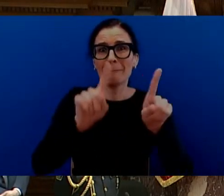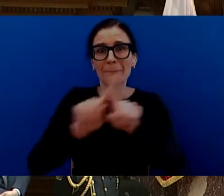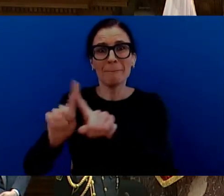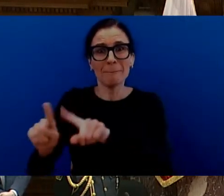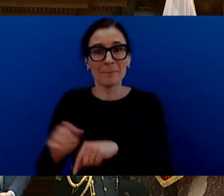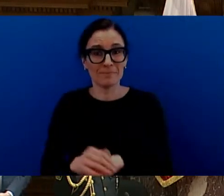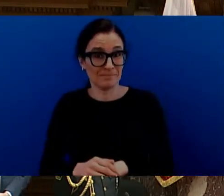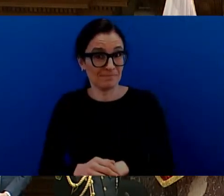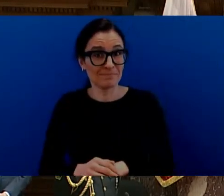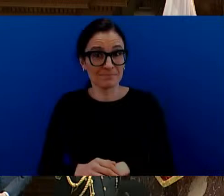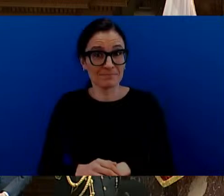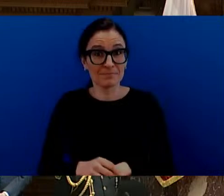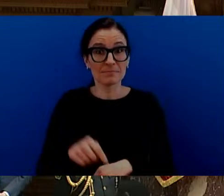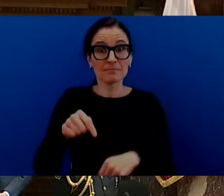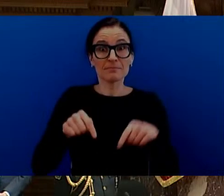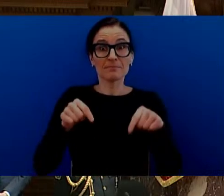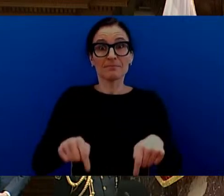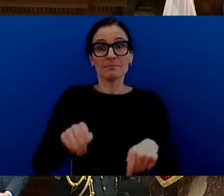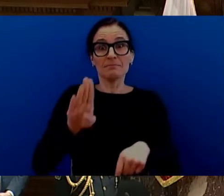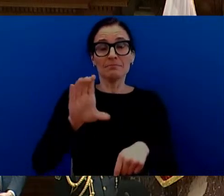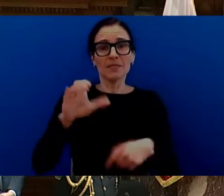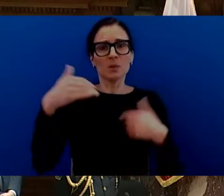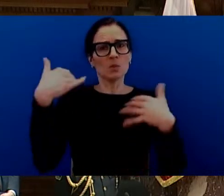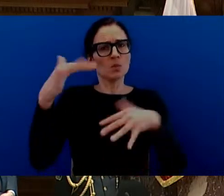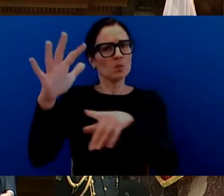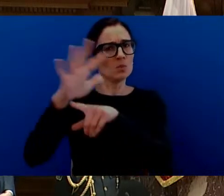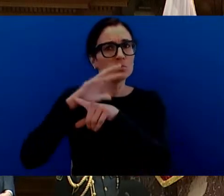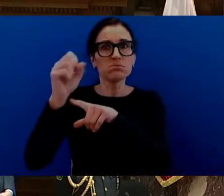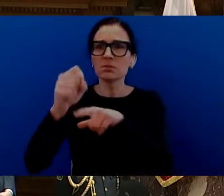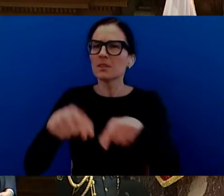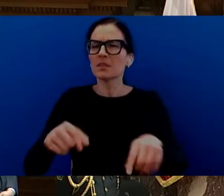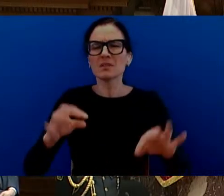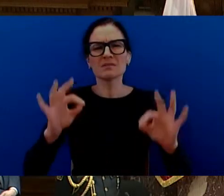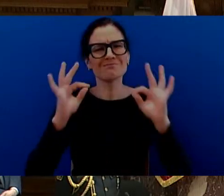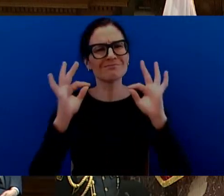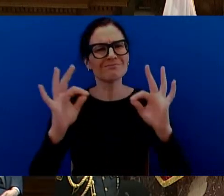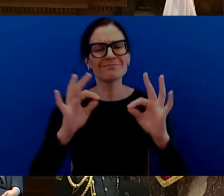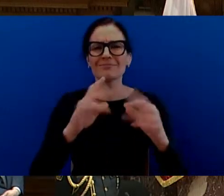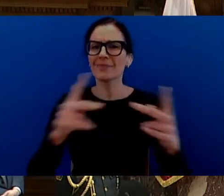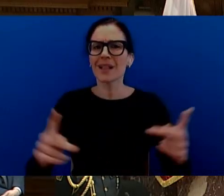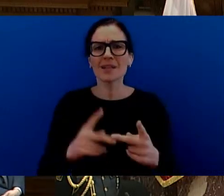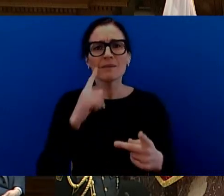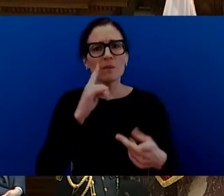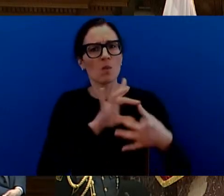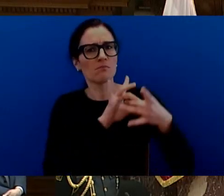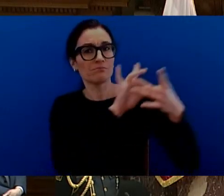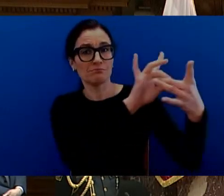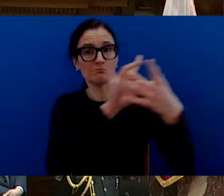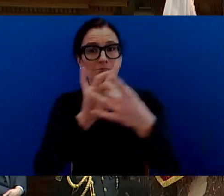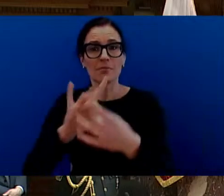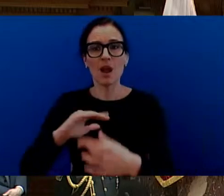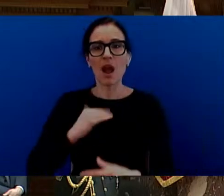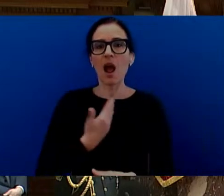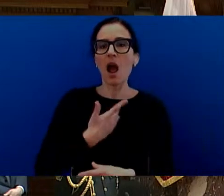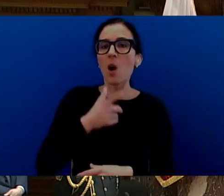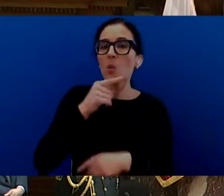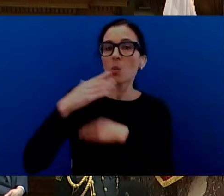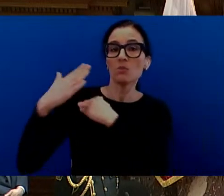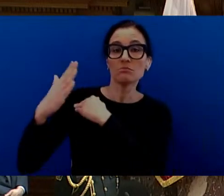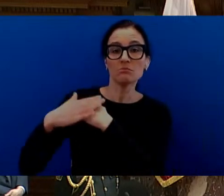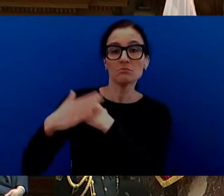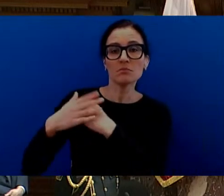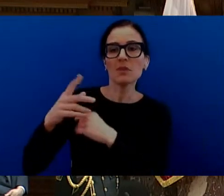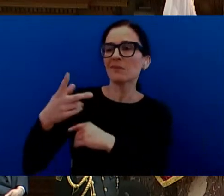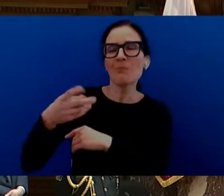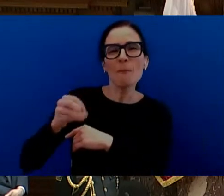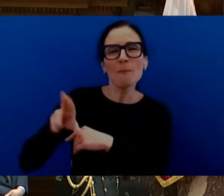to Asia and major global centers, our ports are some of the busiest in Canada. We are less exposed to the